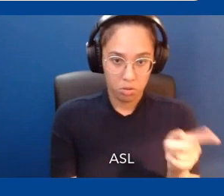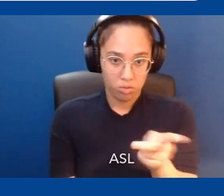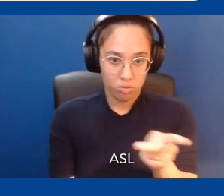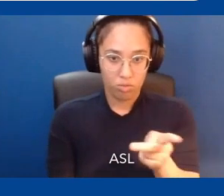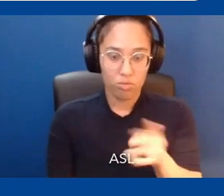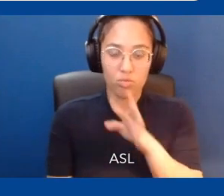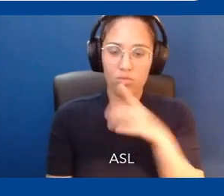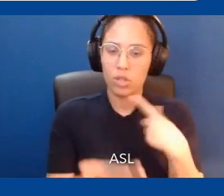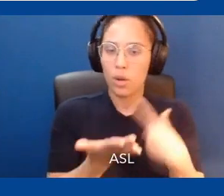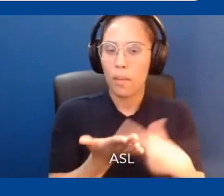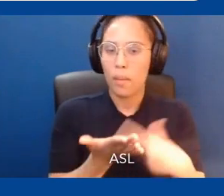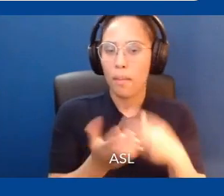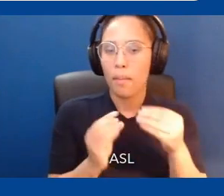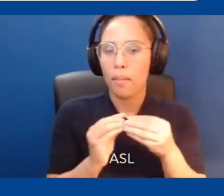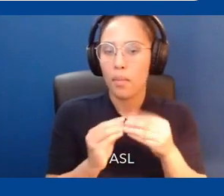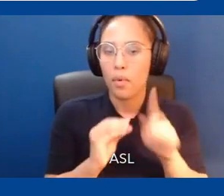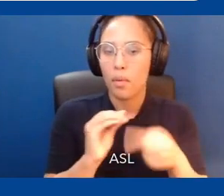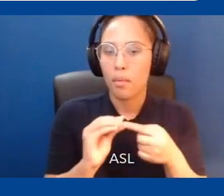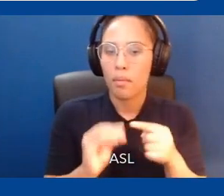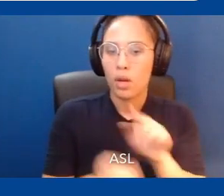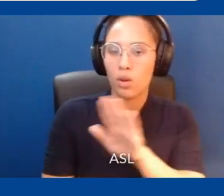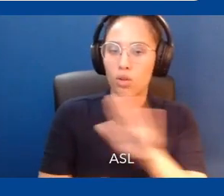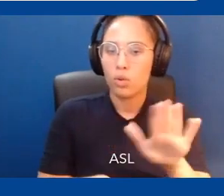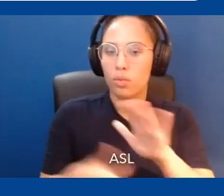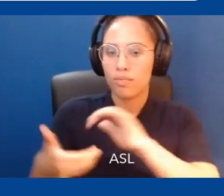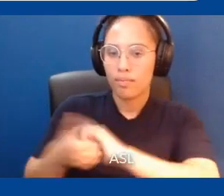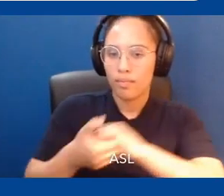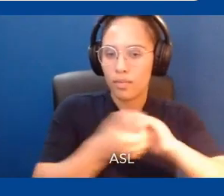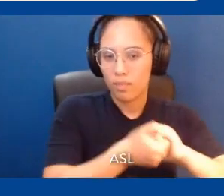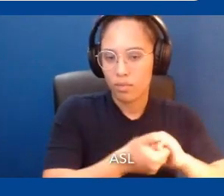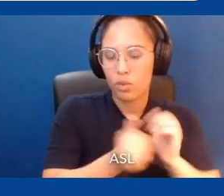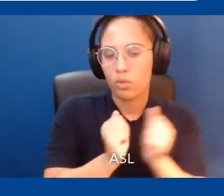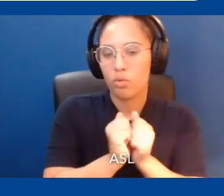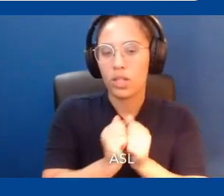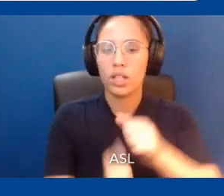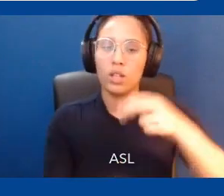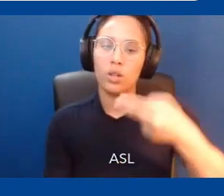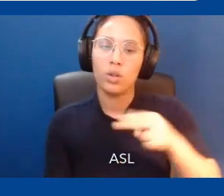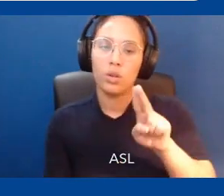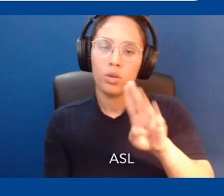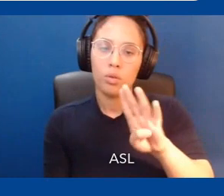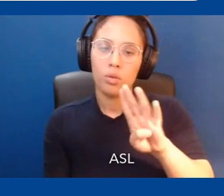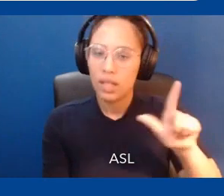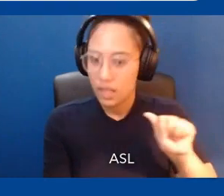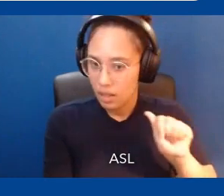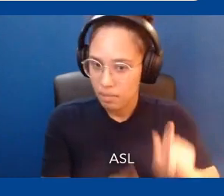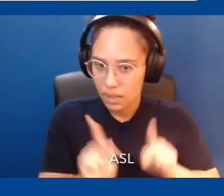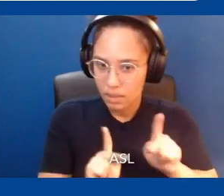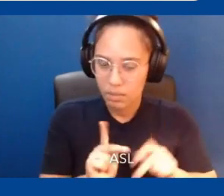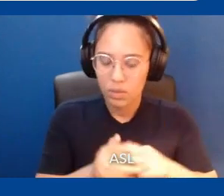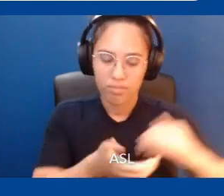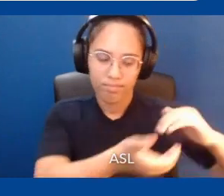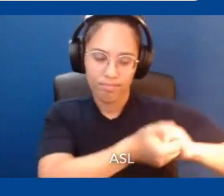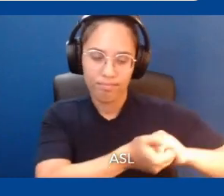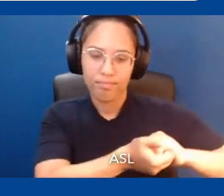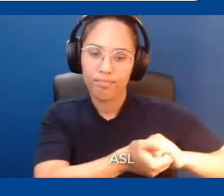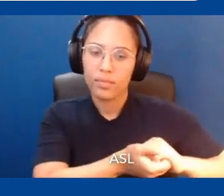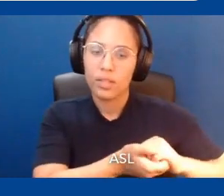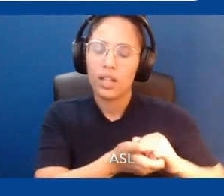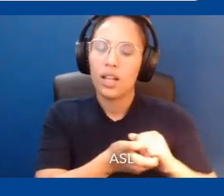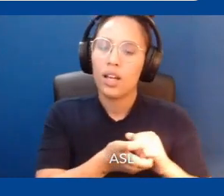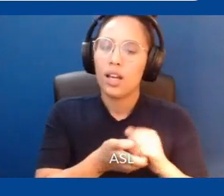with the Hubala people and making the archive, the audio archive,